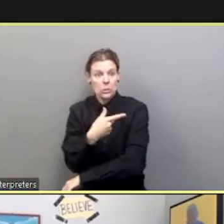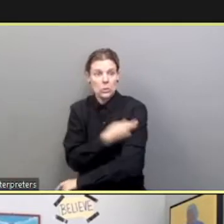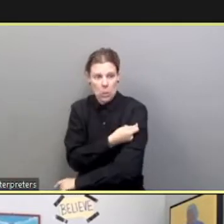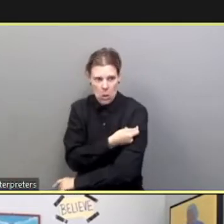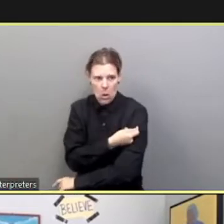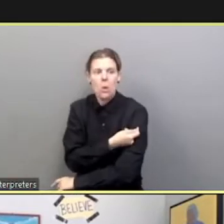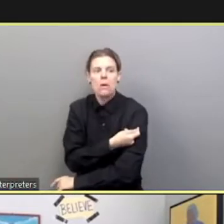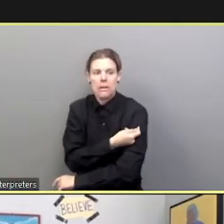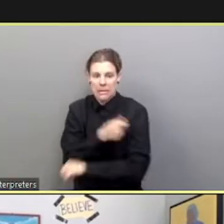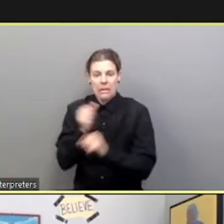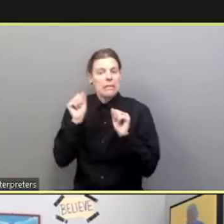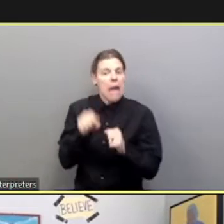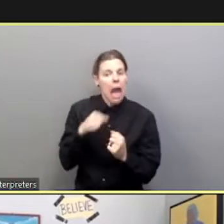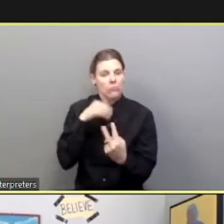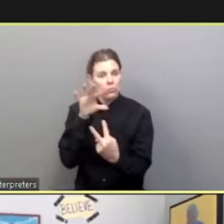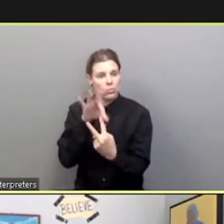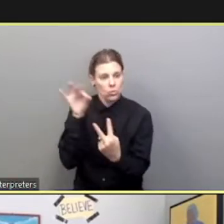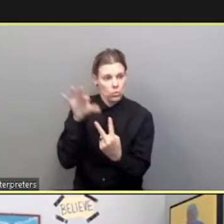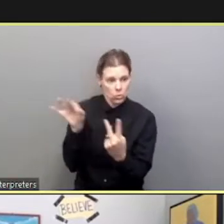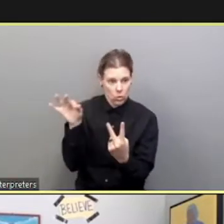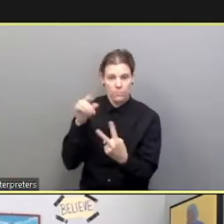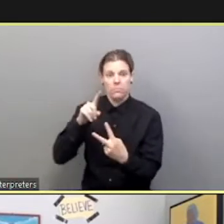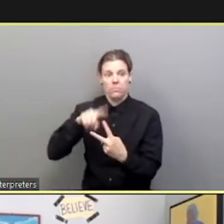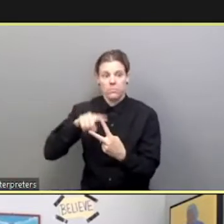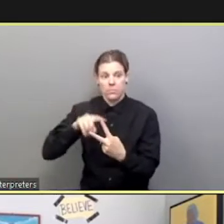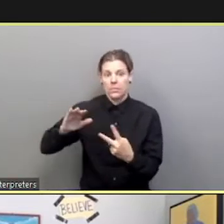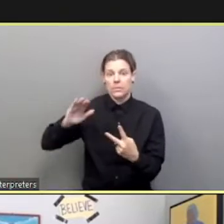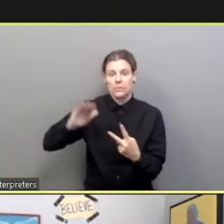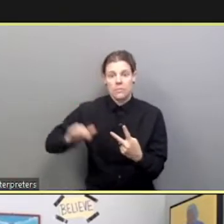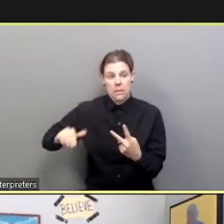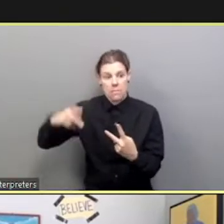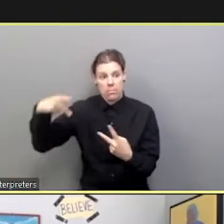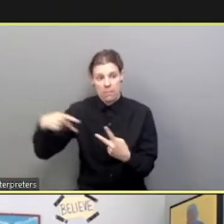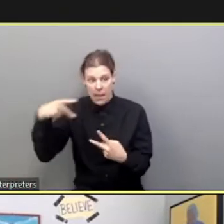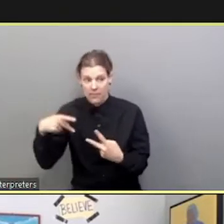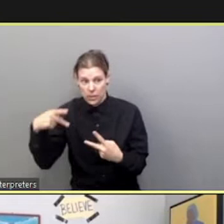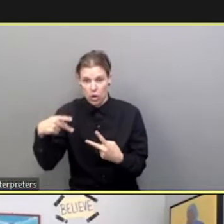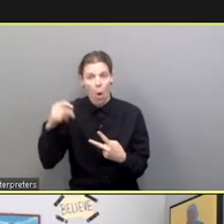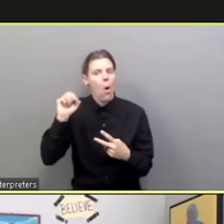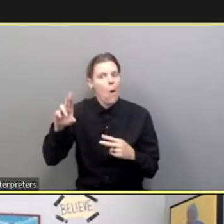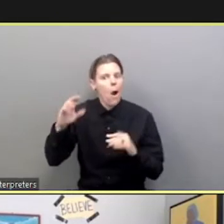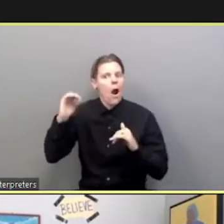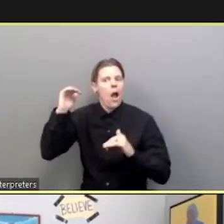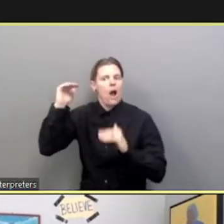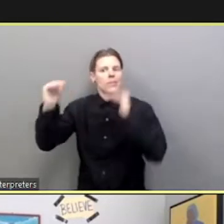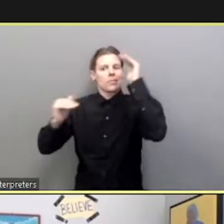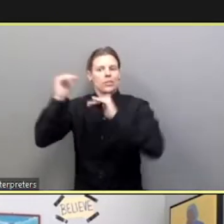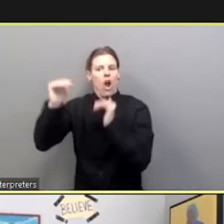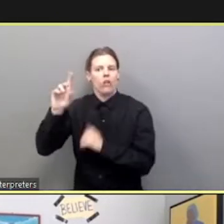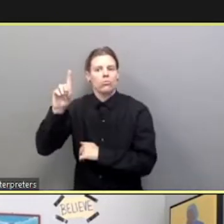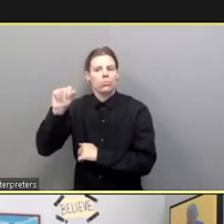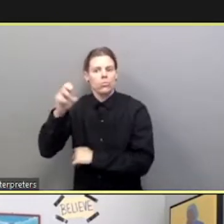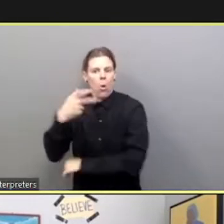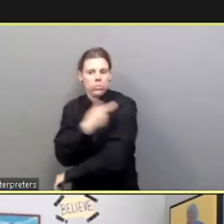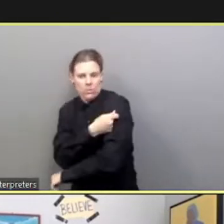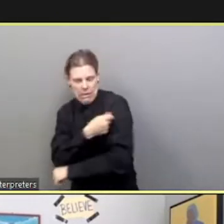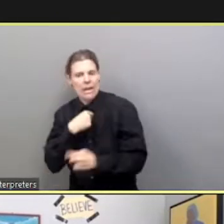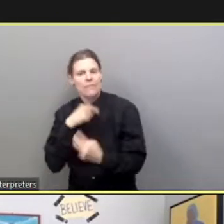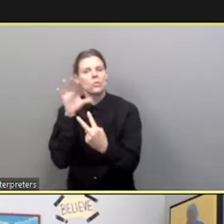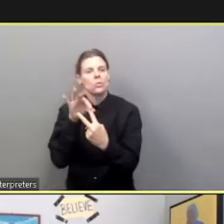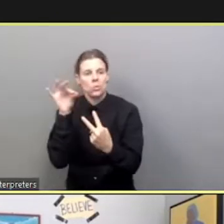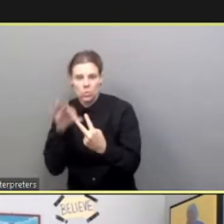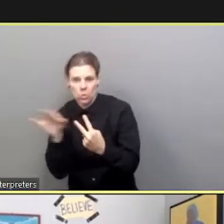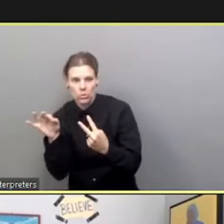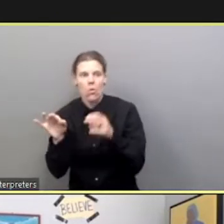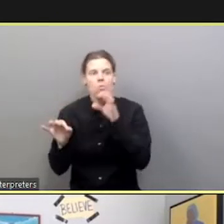orange top, or the adult Pfizer, which is a purple top. So those of you who have kids 5 to 11, just always remember it's the